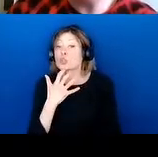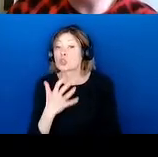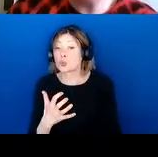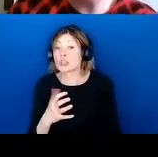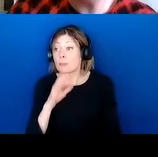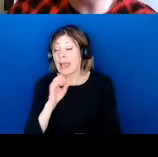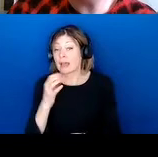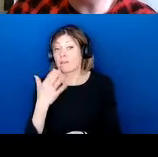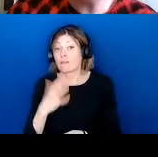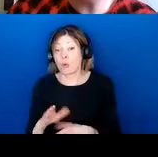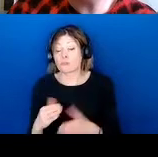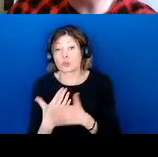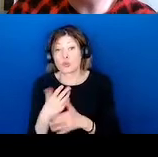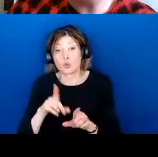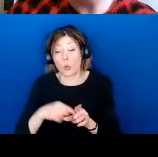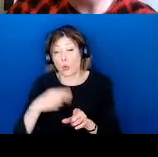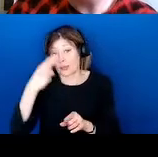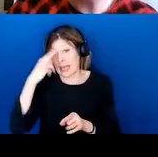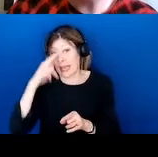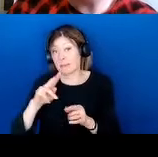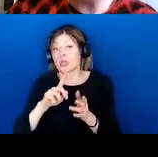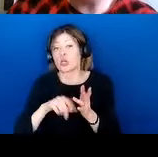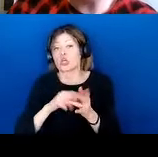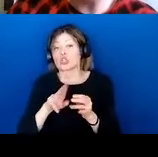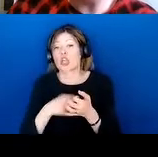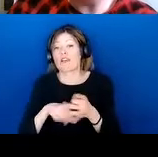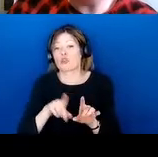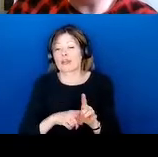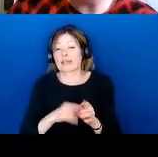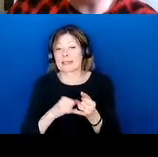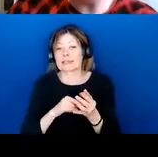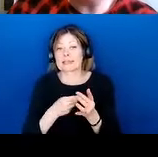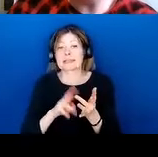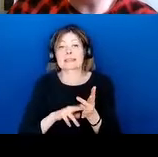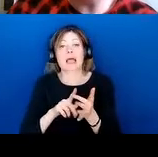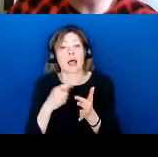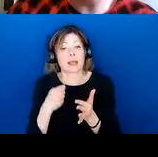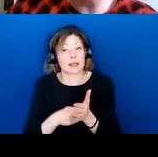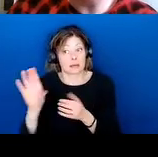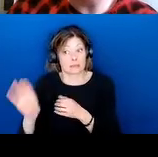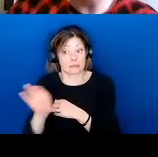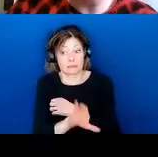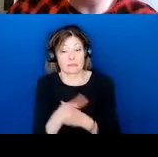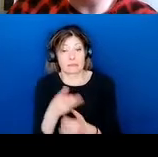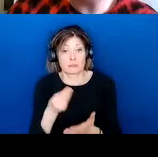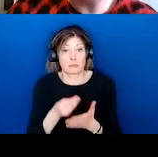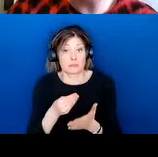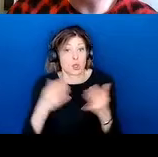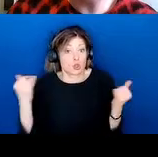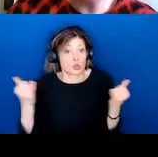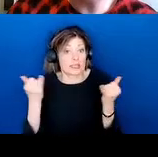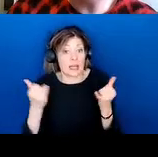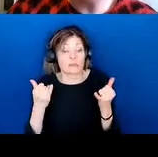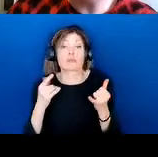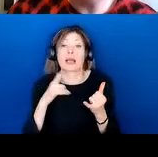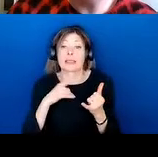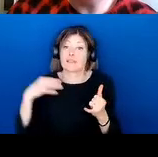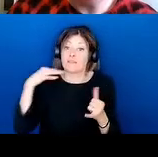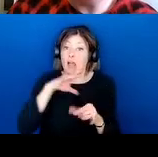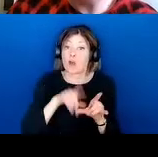Yorker, Jeffrey Steiner. To celebrate the 500th anniversary of